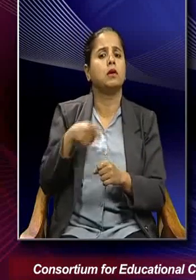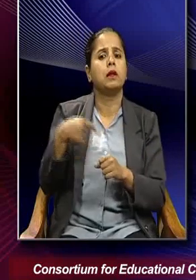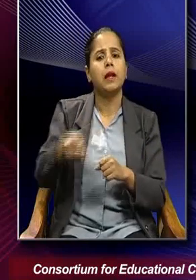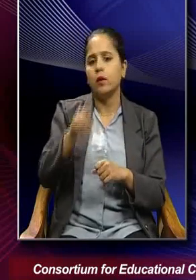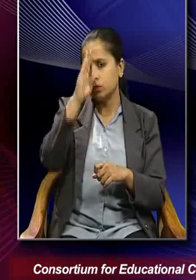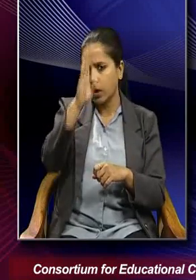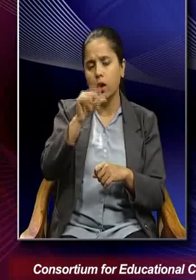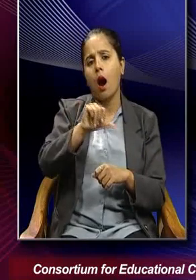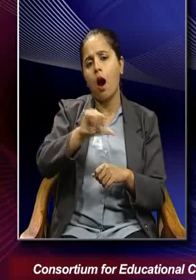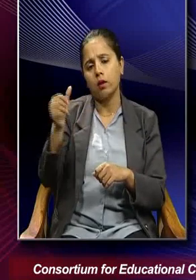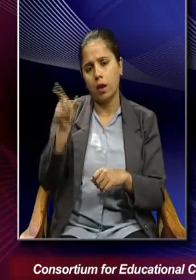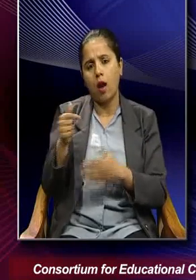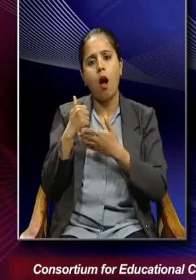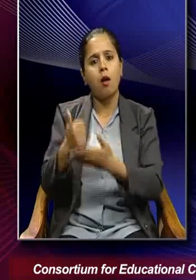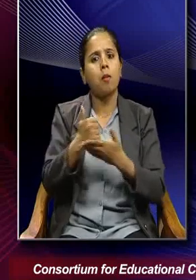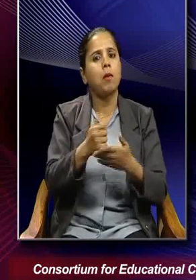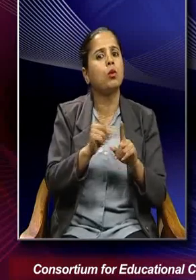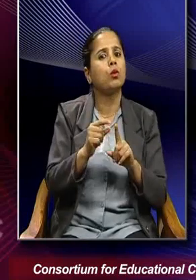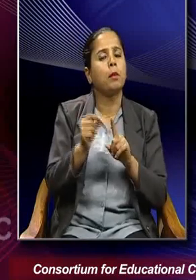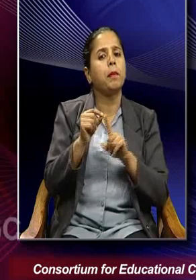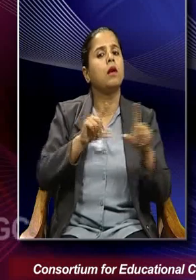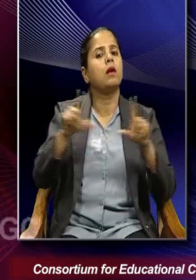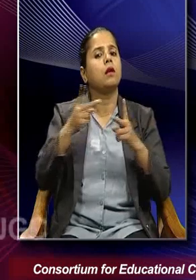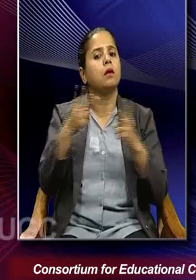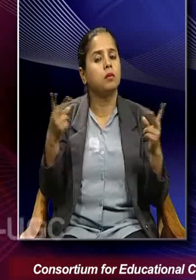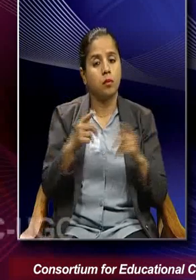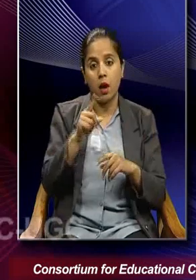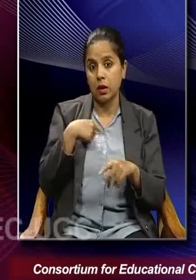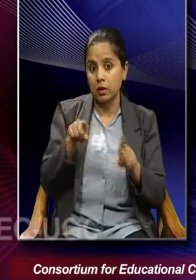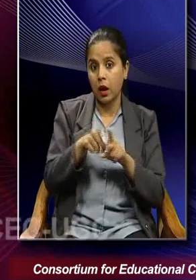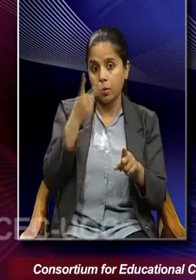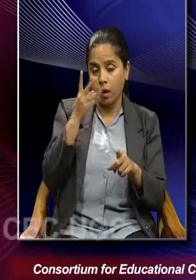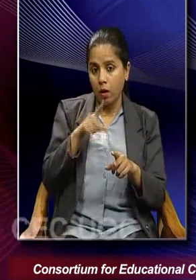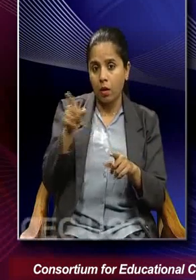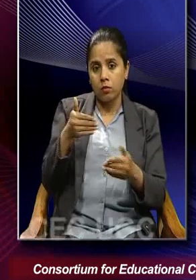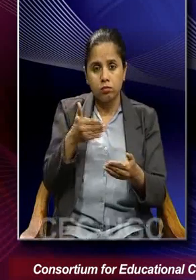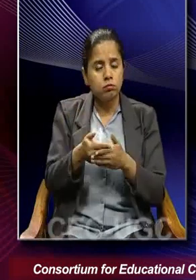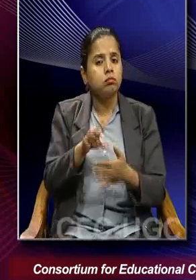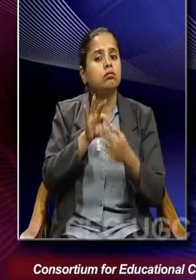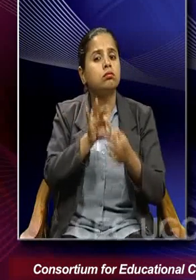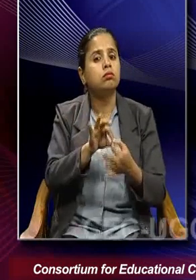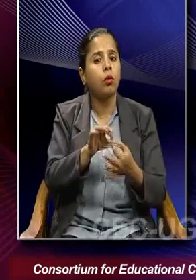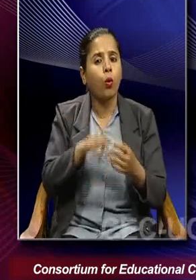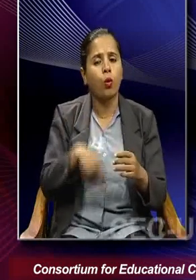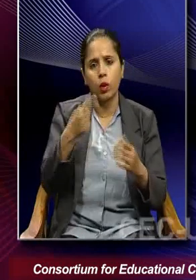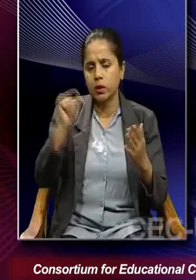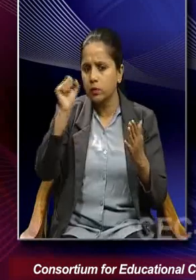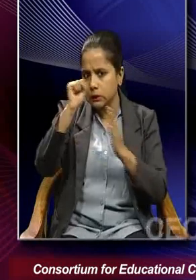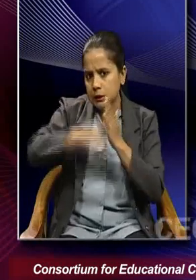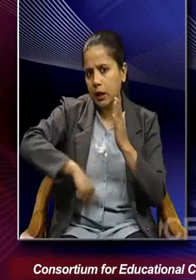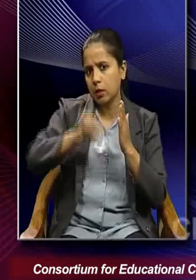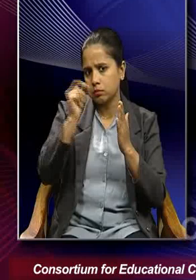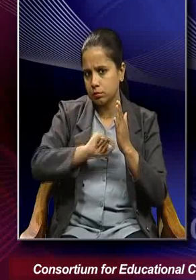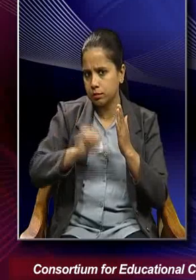directed. And at the same time, we have seen that he has been closely associated with script writing of some